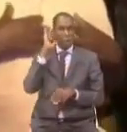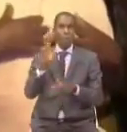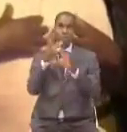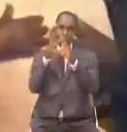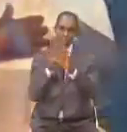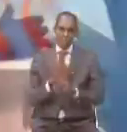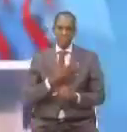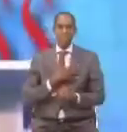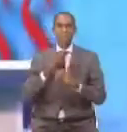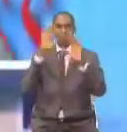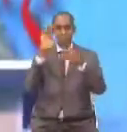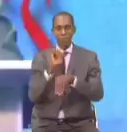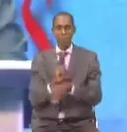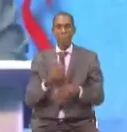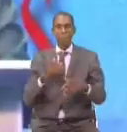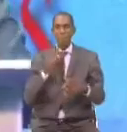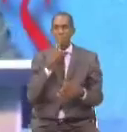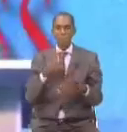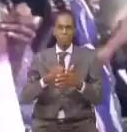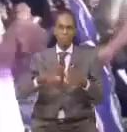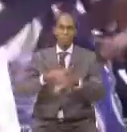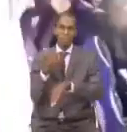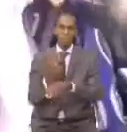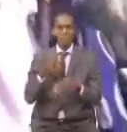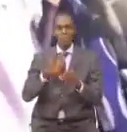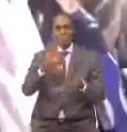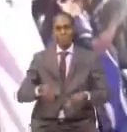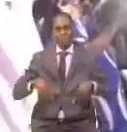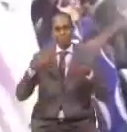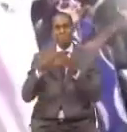it confirmed in your life in Jesus' name.